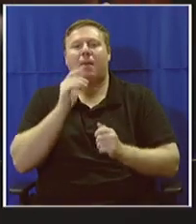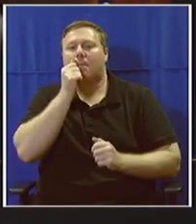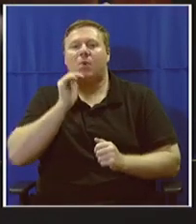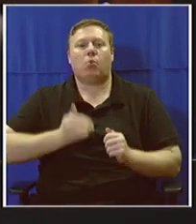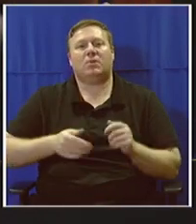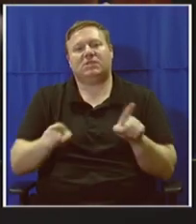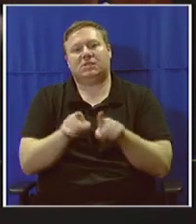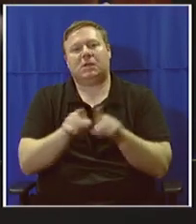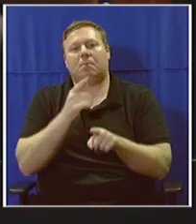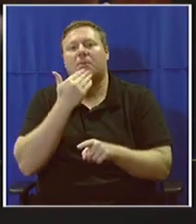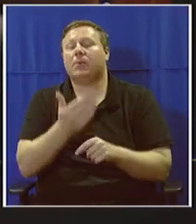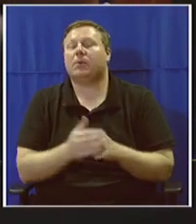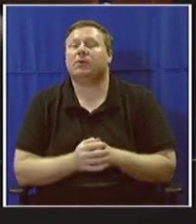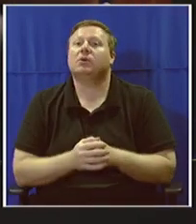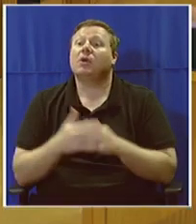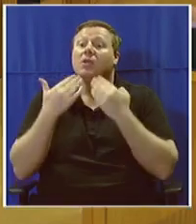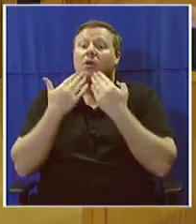EFF.